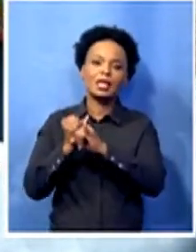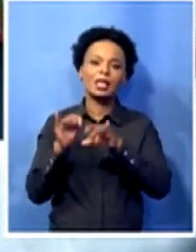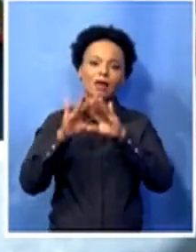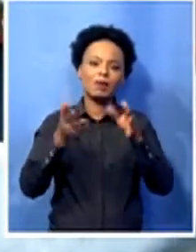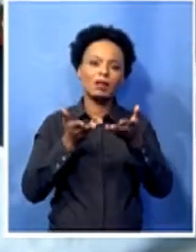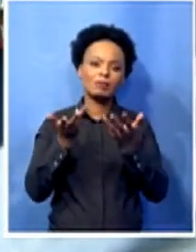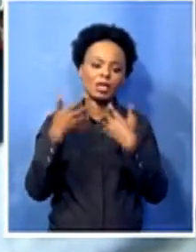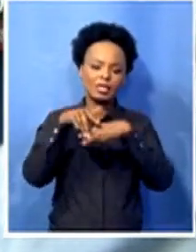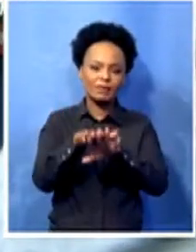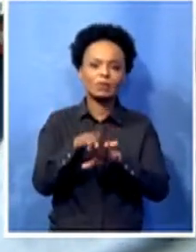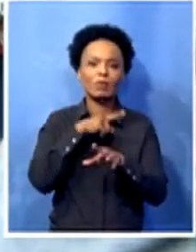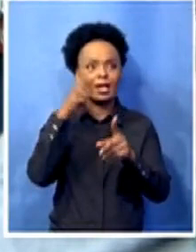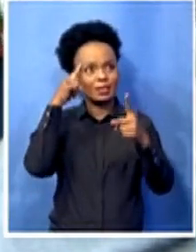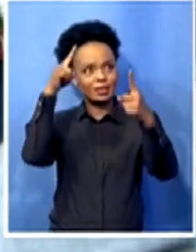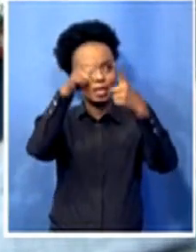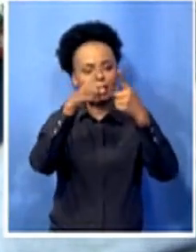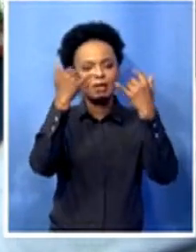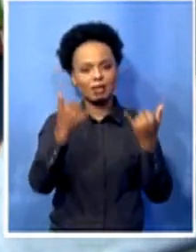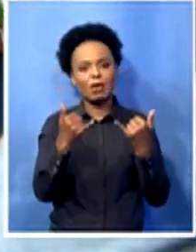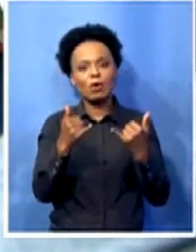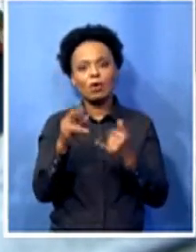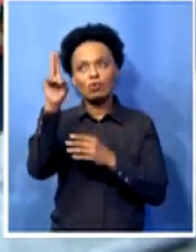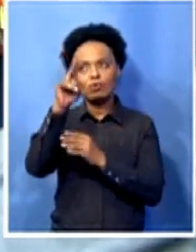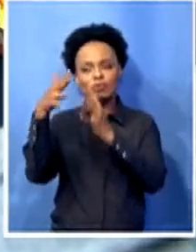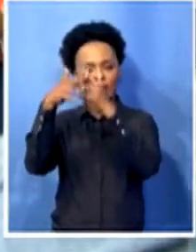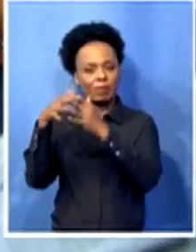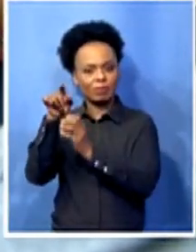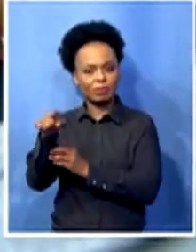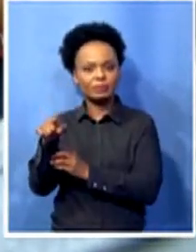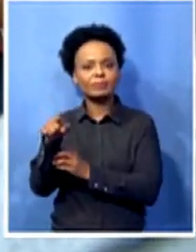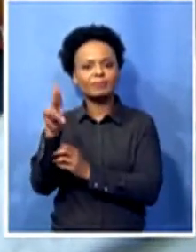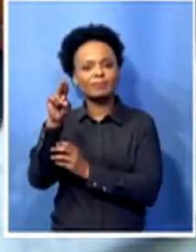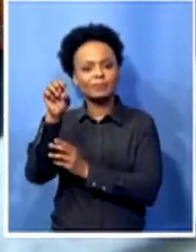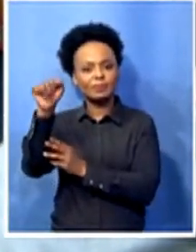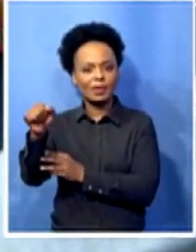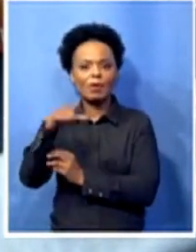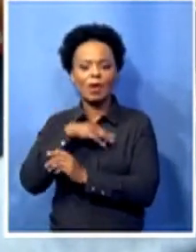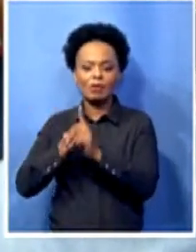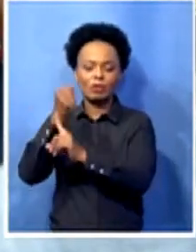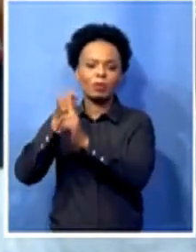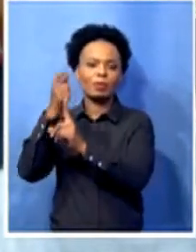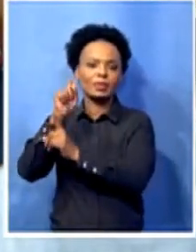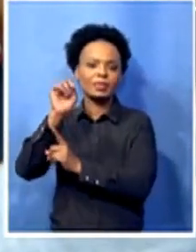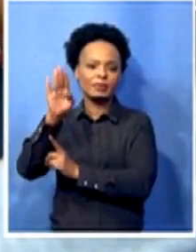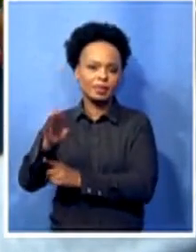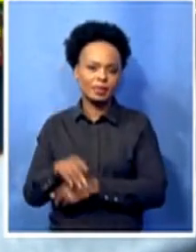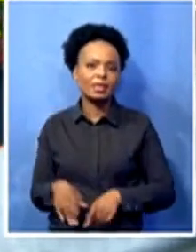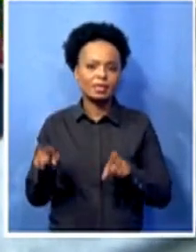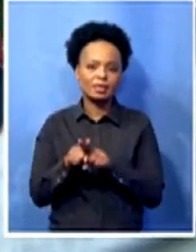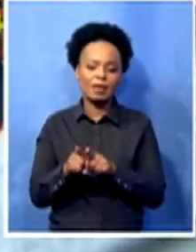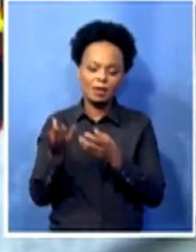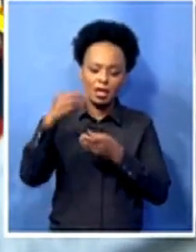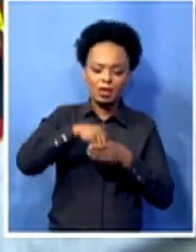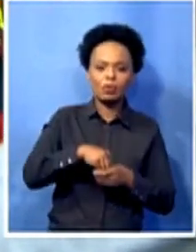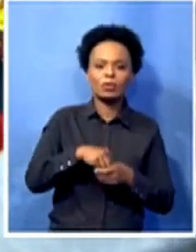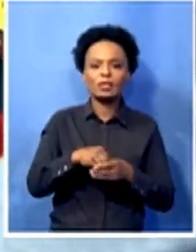the United Nations high-level meetings on the fight against TB, including on increased financing and prioritizing